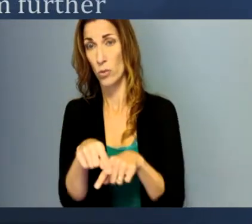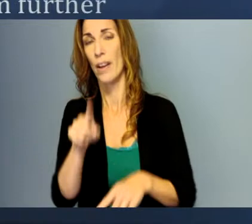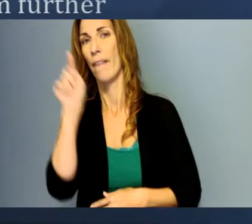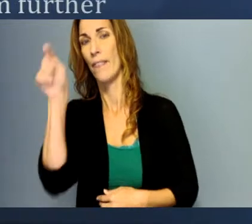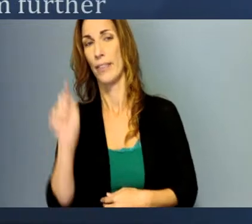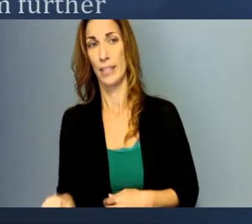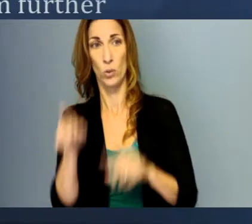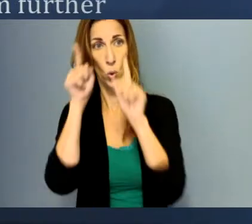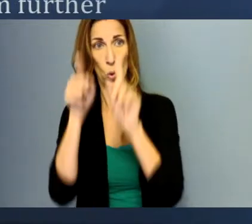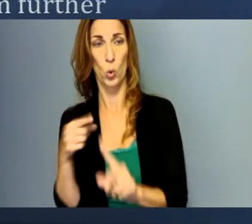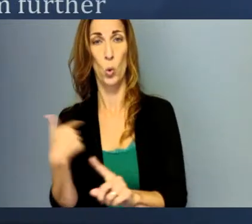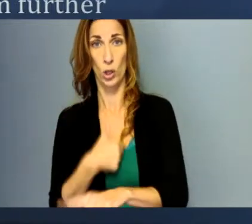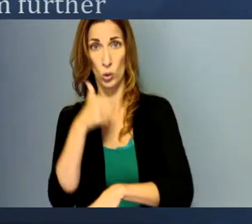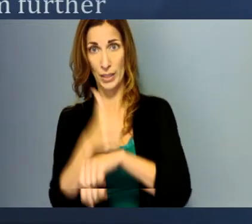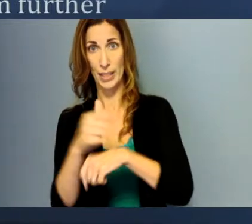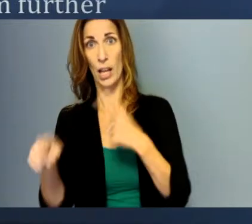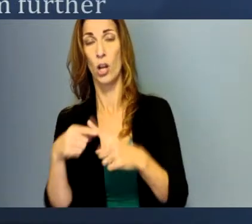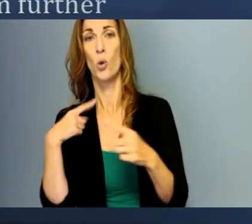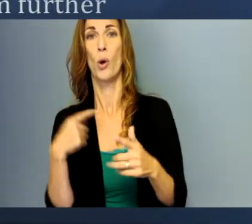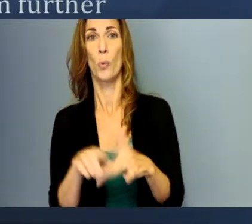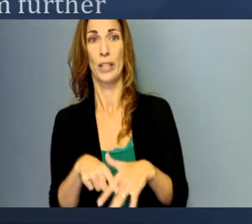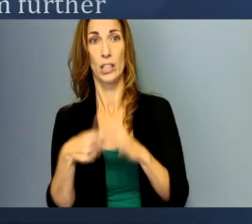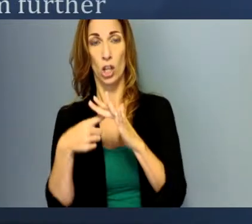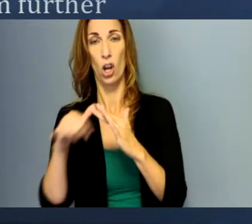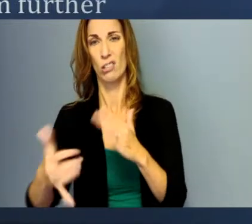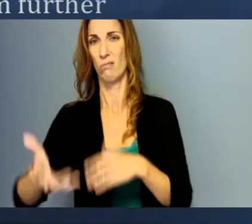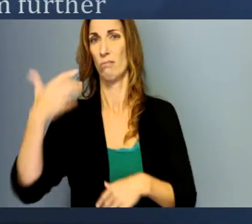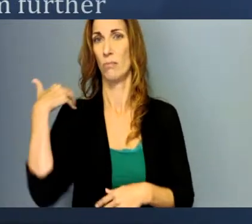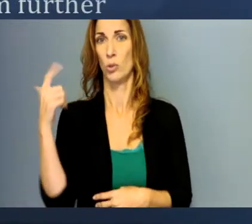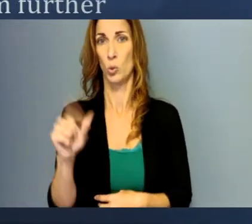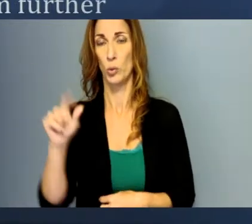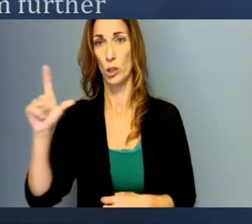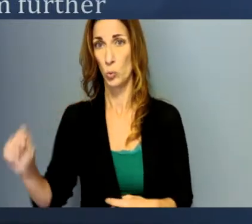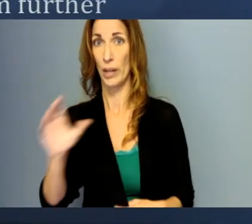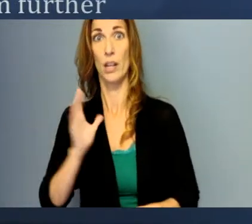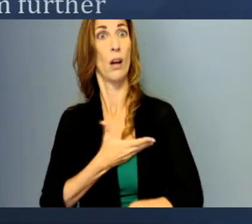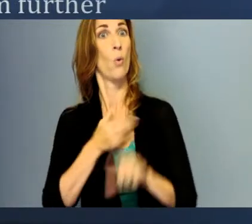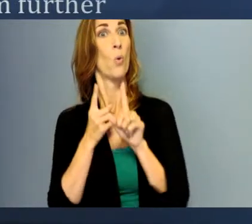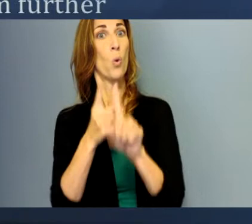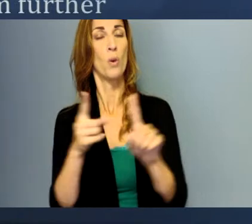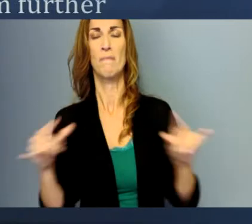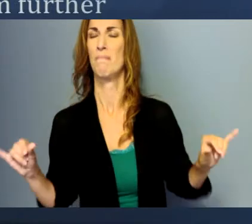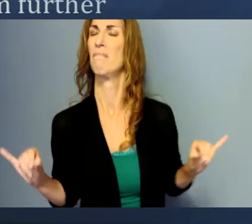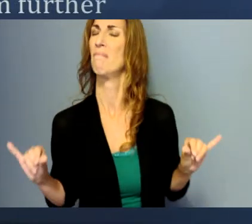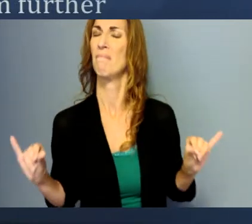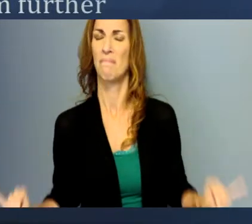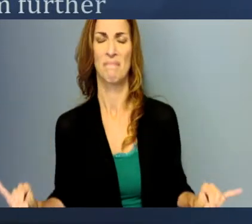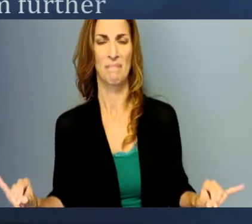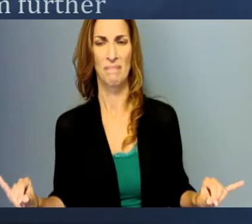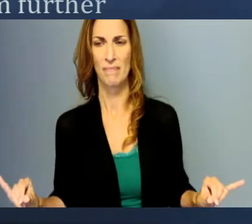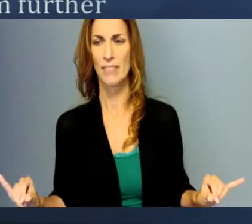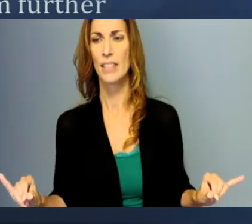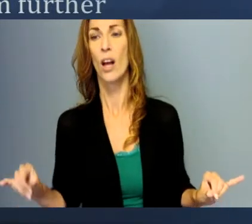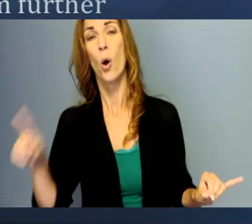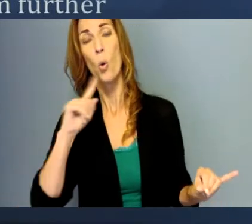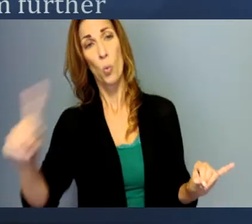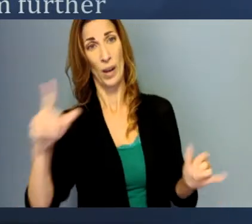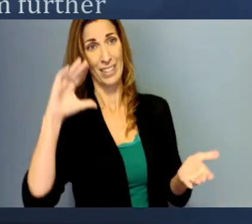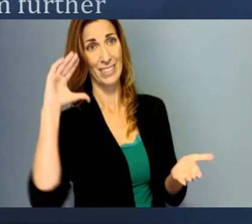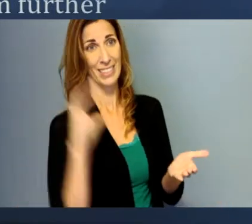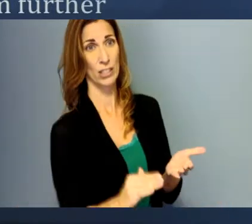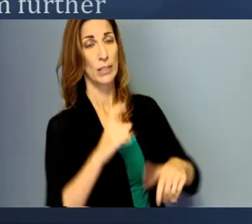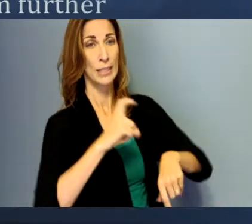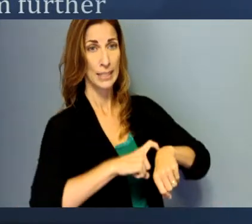program goals that we set when we launched the initiative back in 2020, and our goals remain the same. It's really to decrease the time that